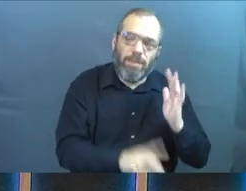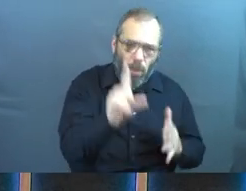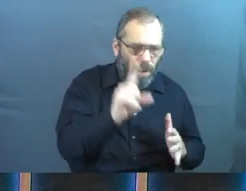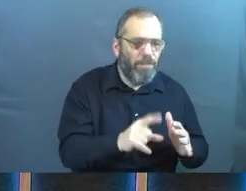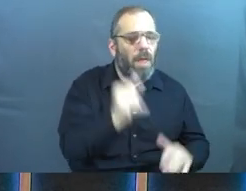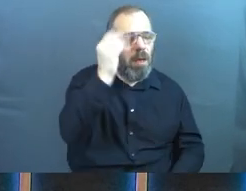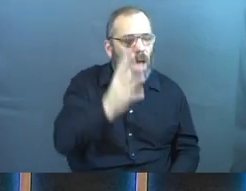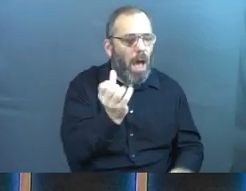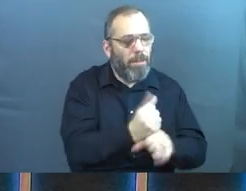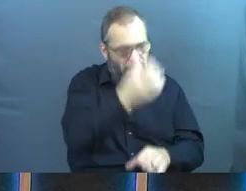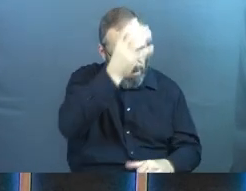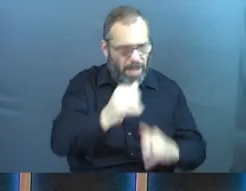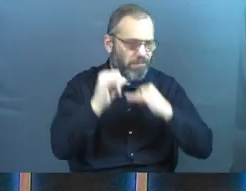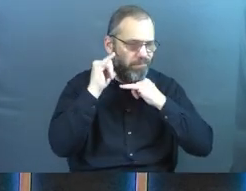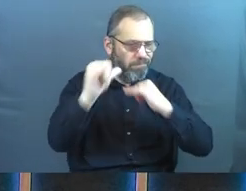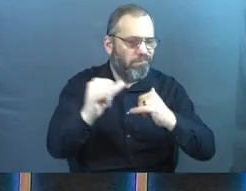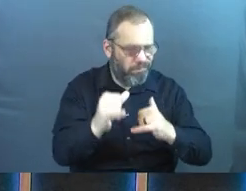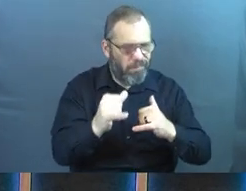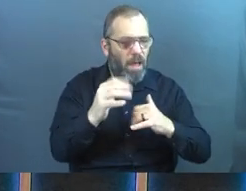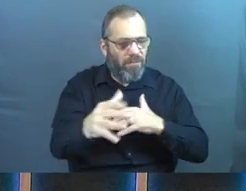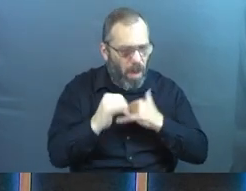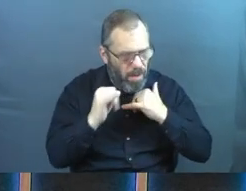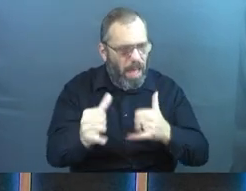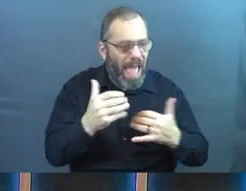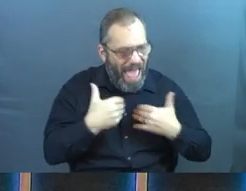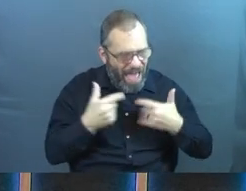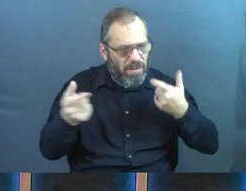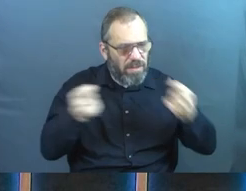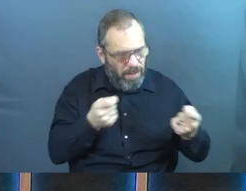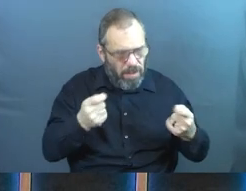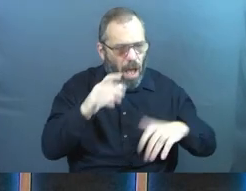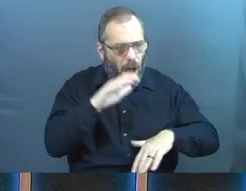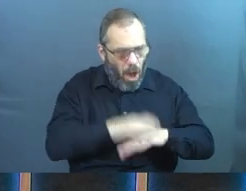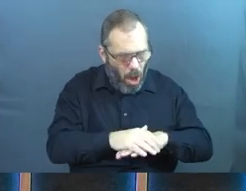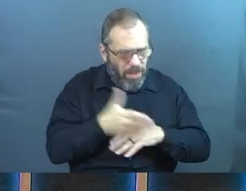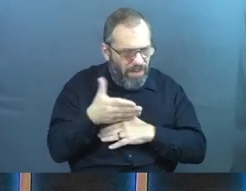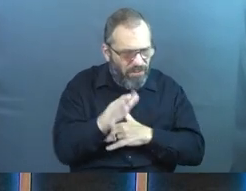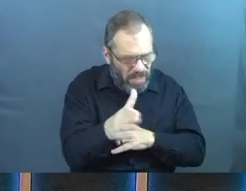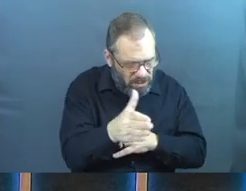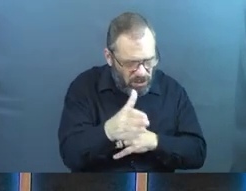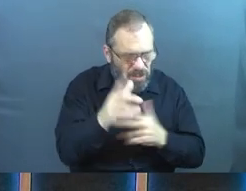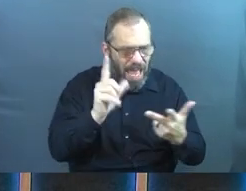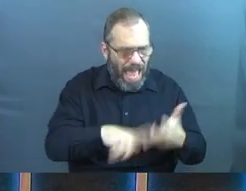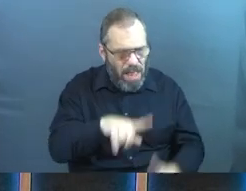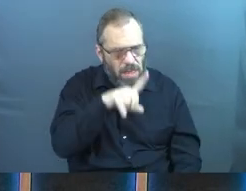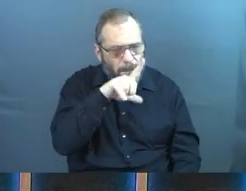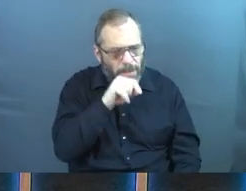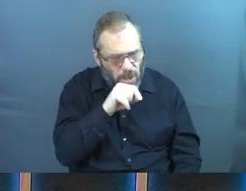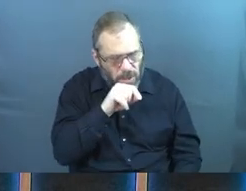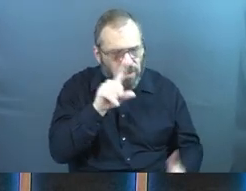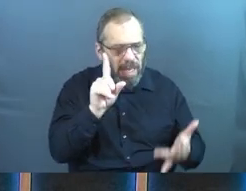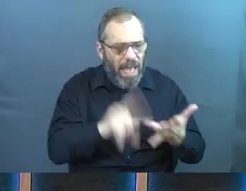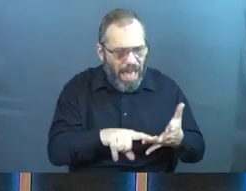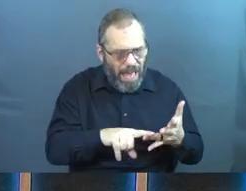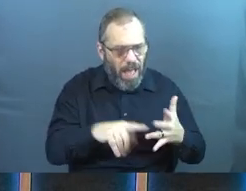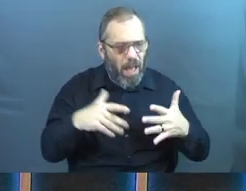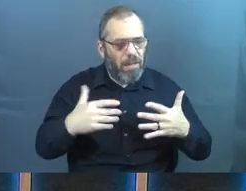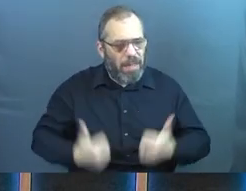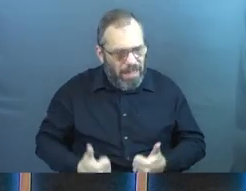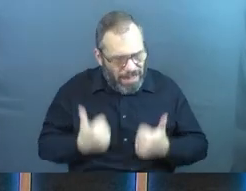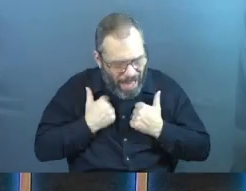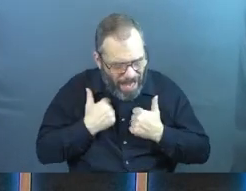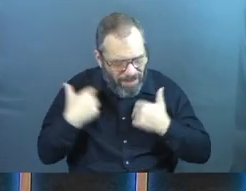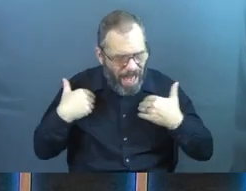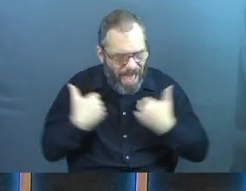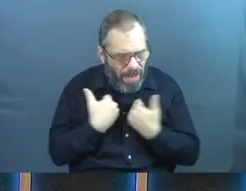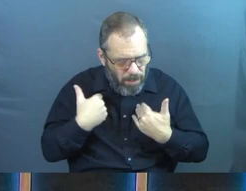said, "Let us make man in our image after our likeness, and let them have dominion over the fish of the sea and the birds of the heavens and over the livestock and over